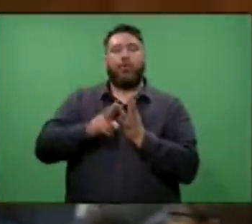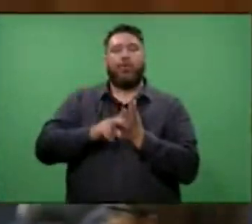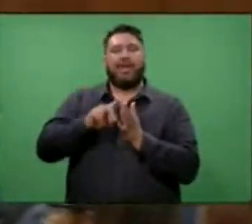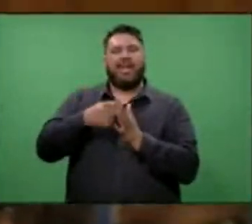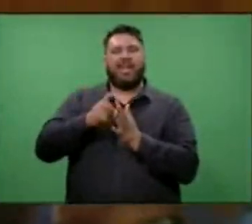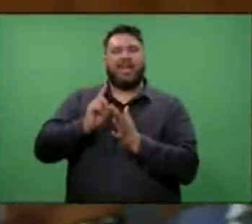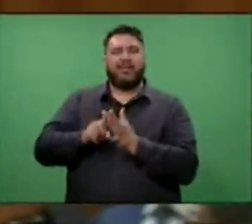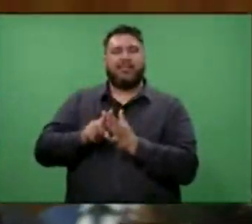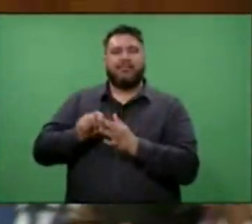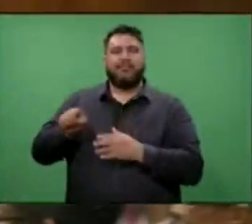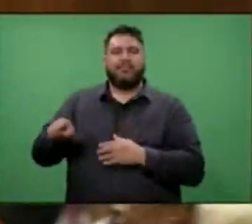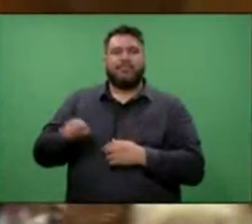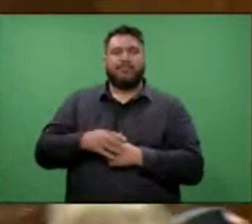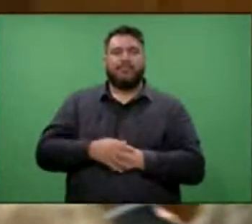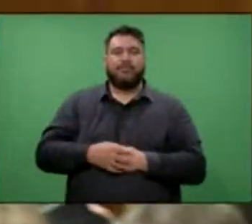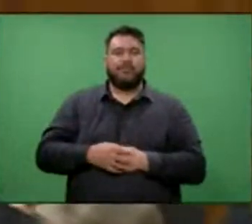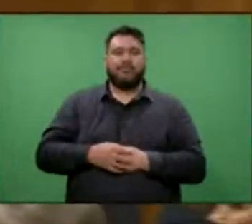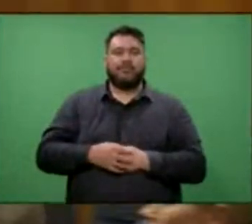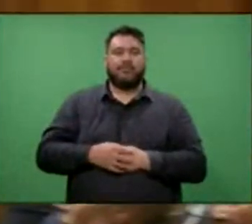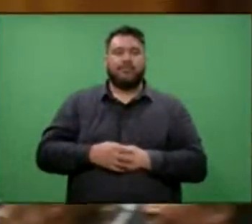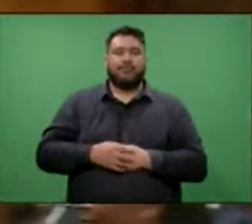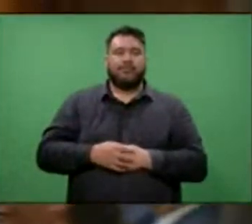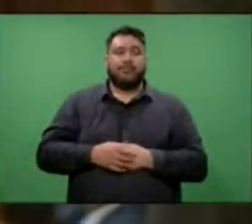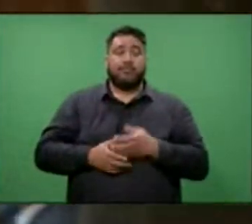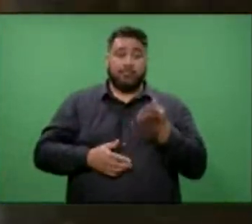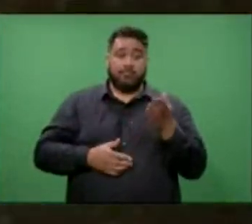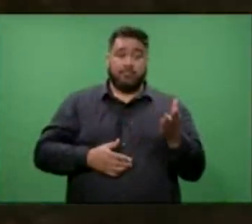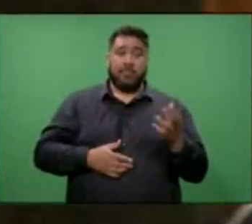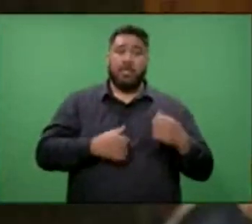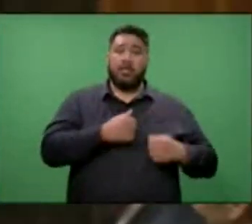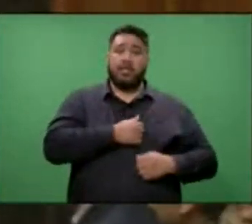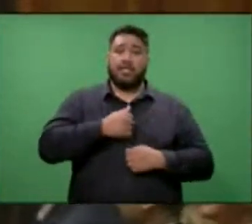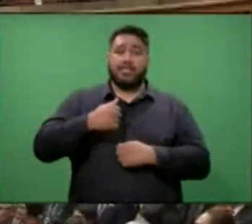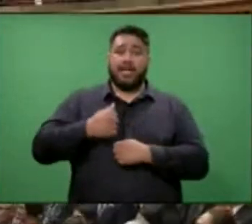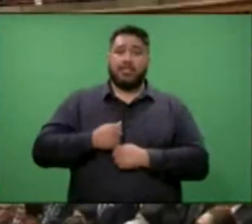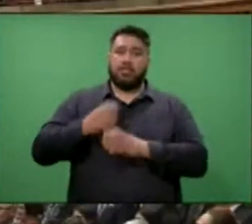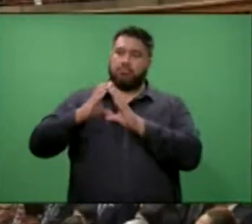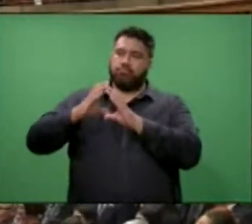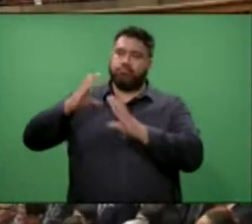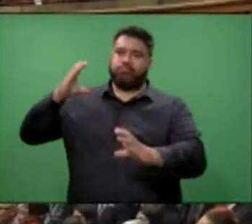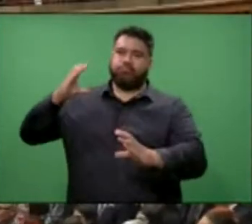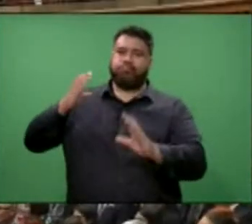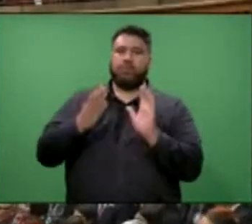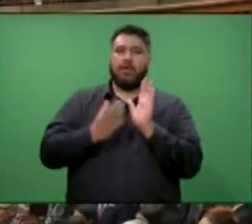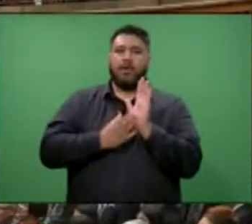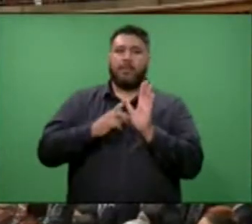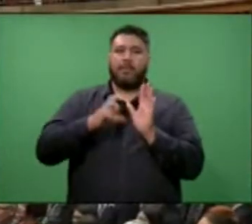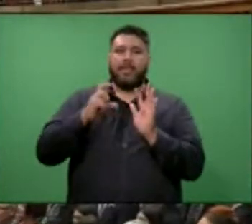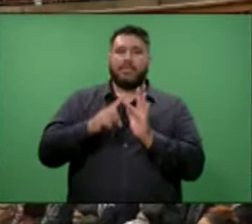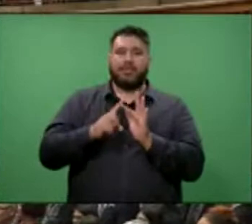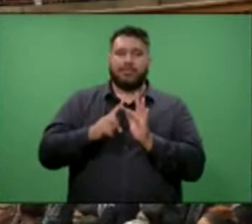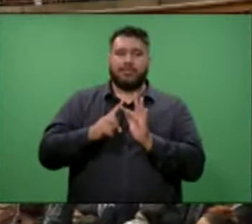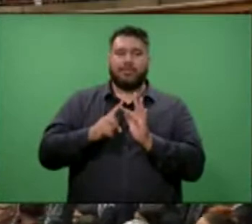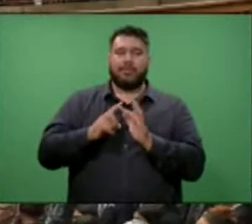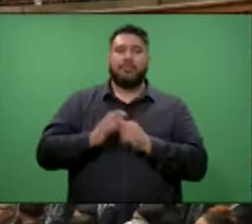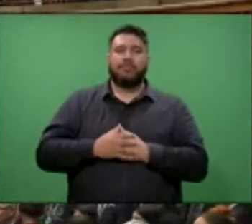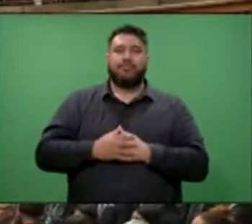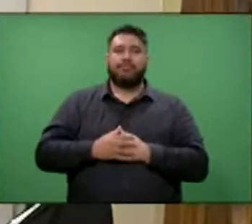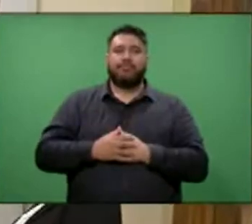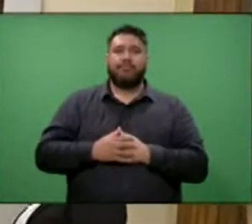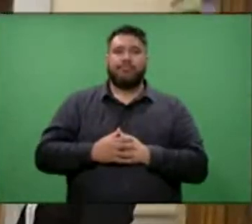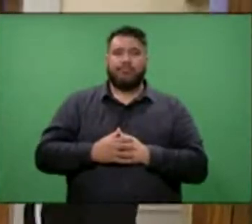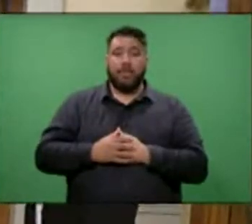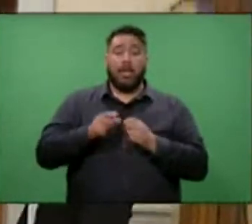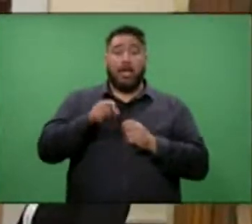The judiciary are making their way out, and now the Sergeant at Arms has shouldered the mace and is now leading